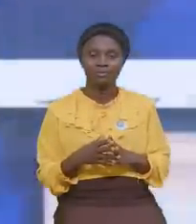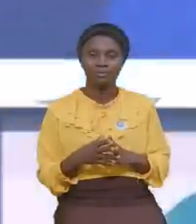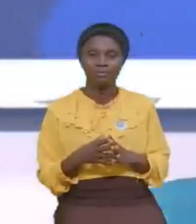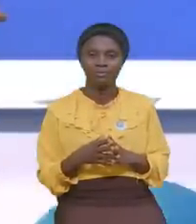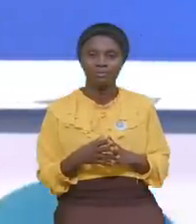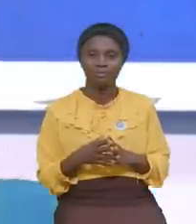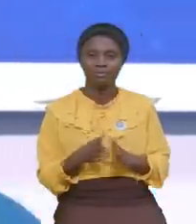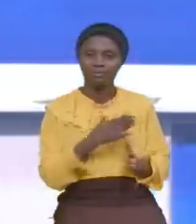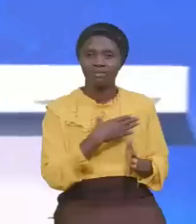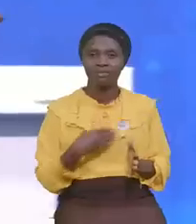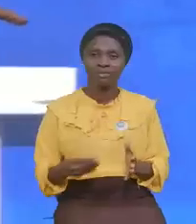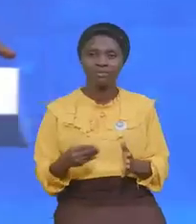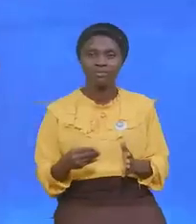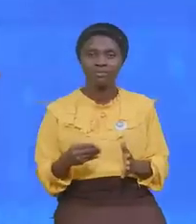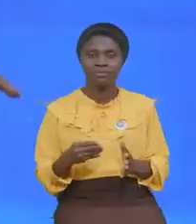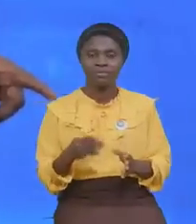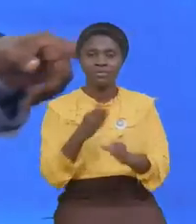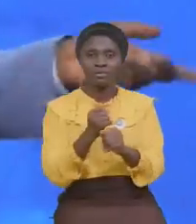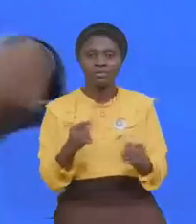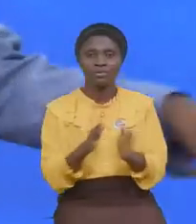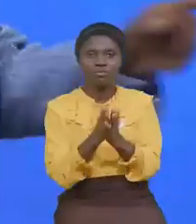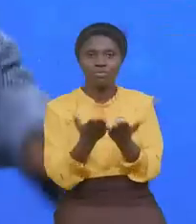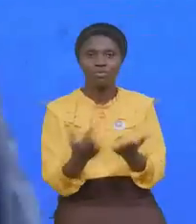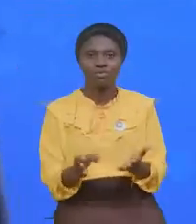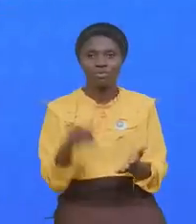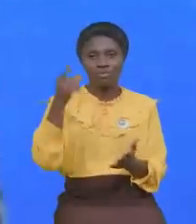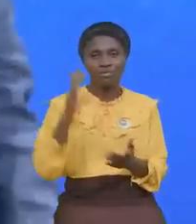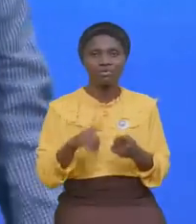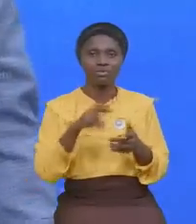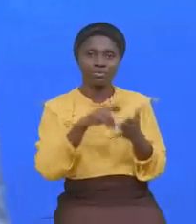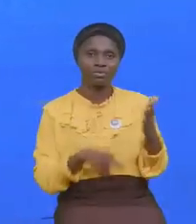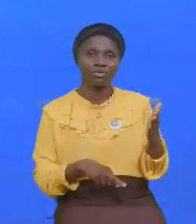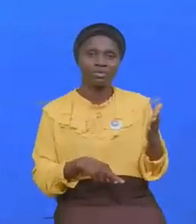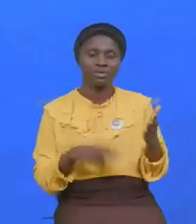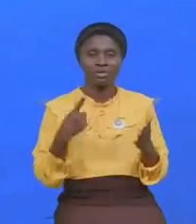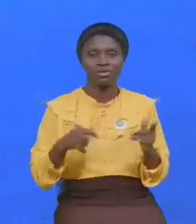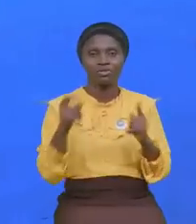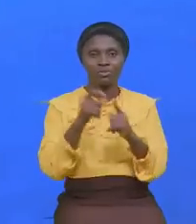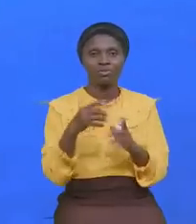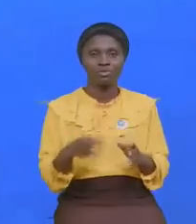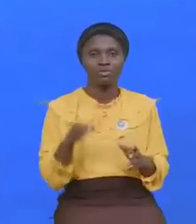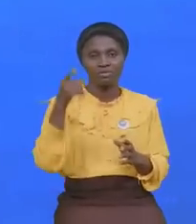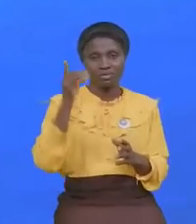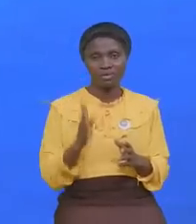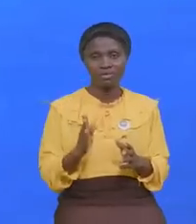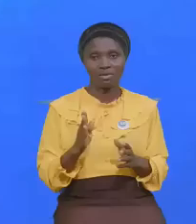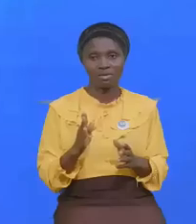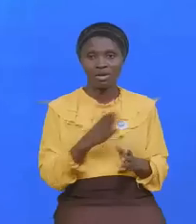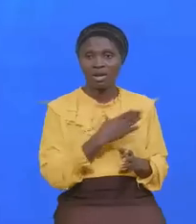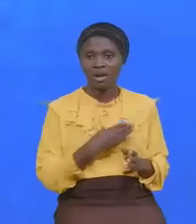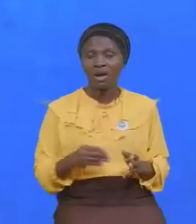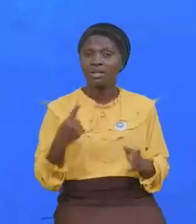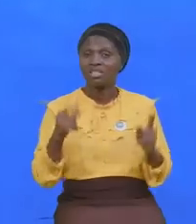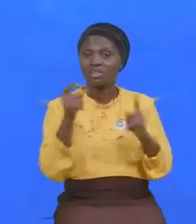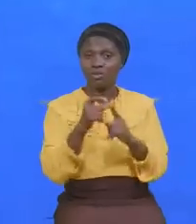And he took the book of God to read the word of God. And the word